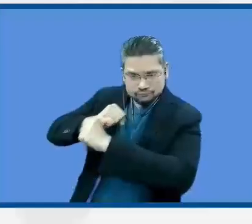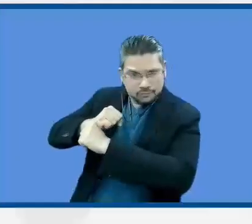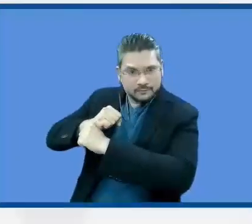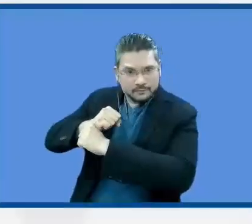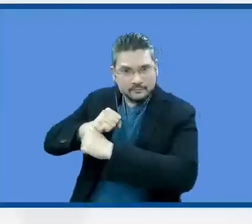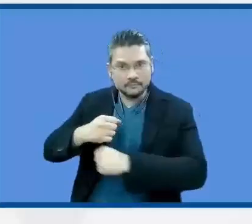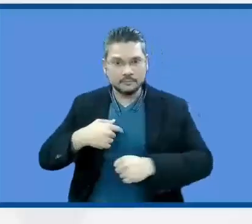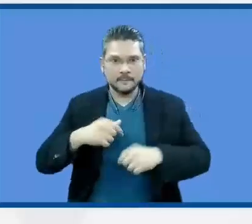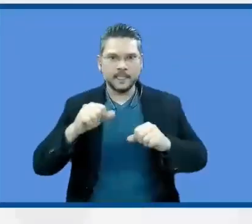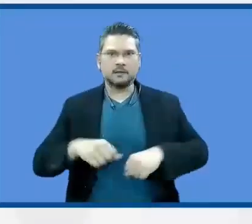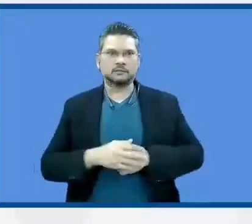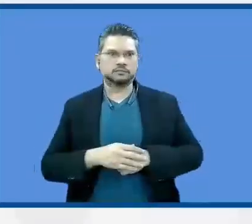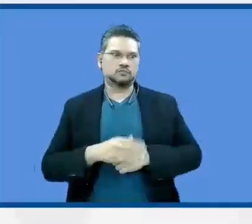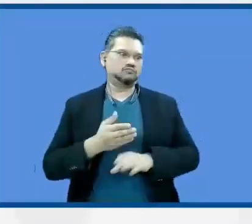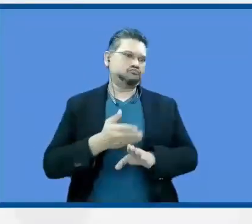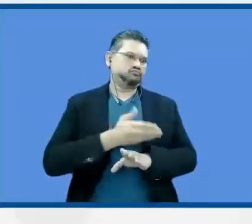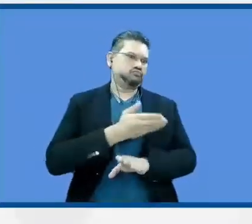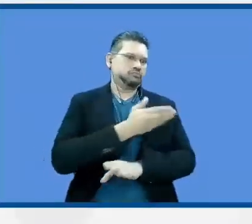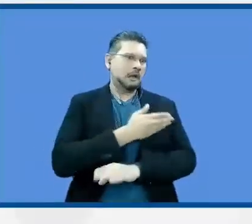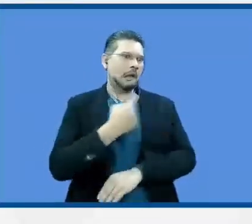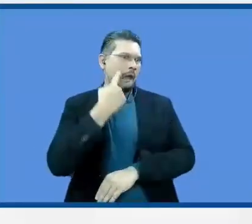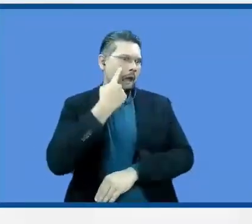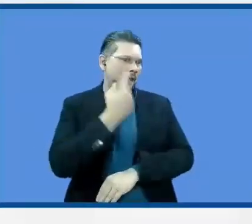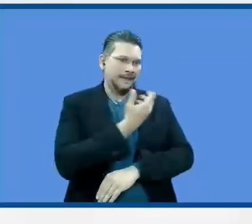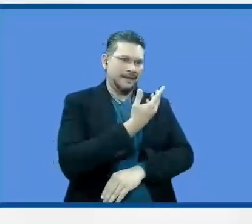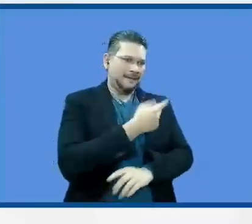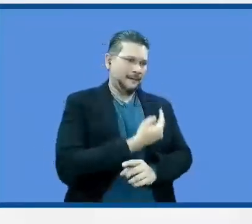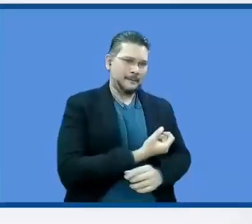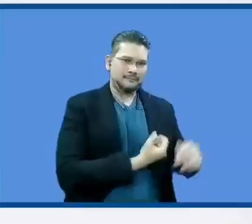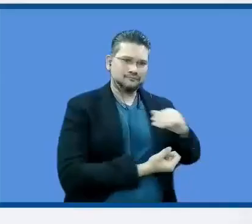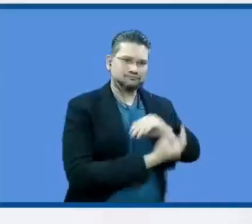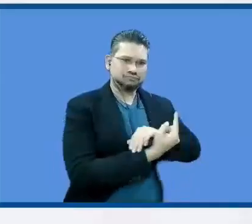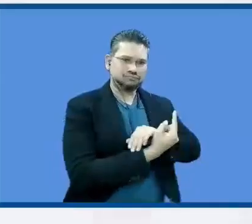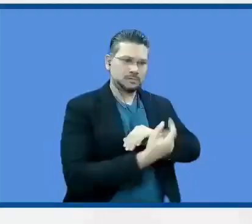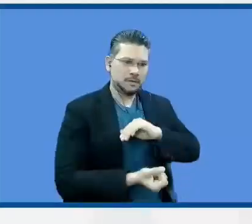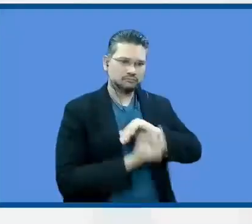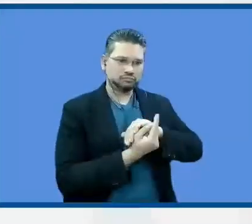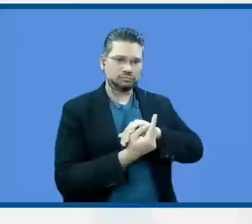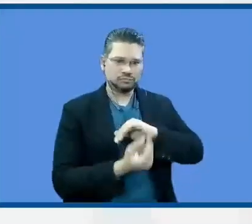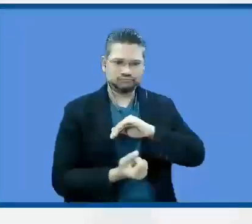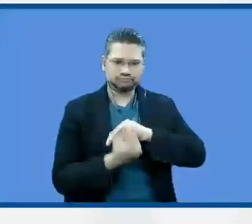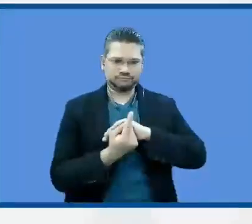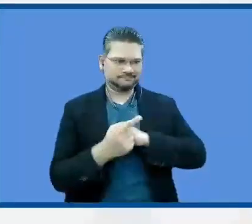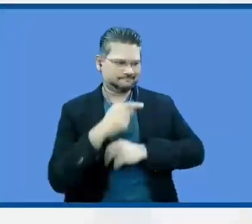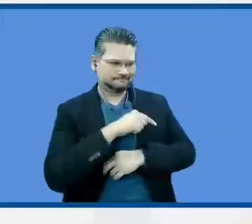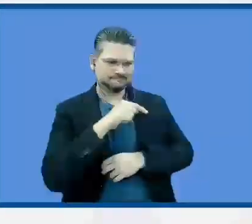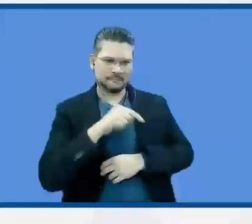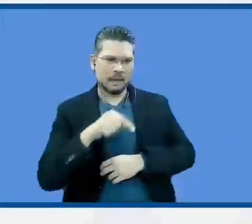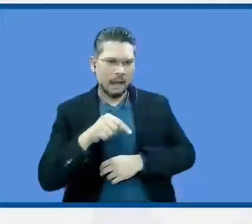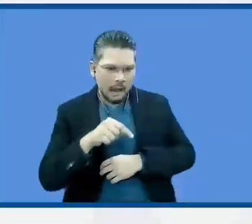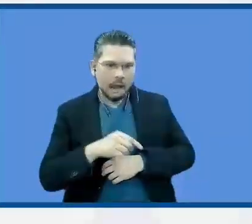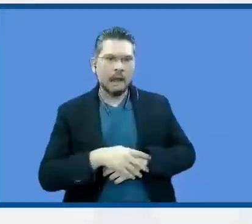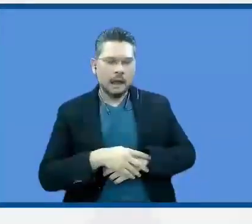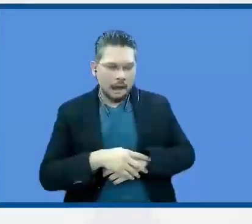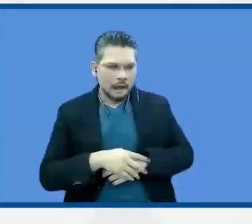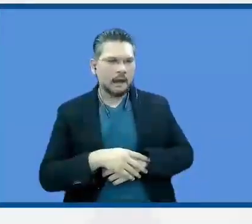is happening once in a while, but it is very clear for me that we have a clear perspective, and all